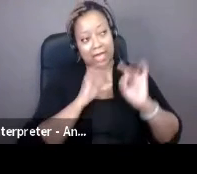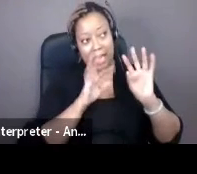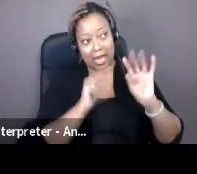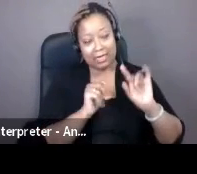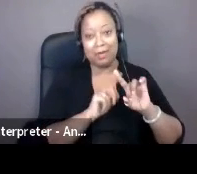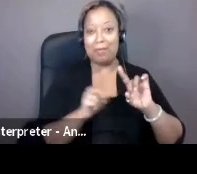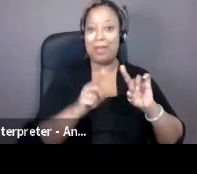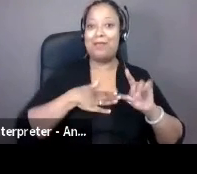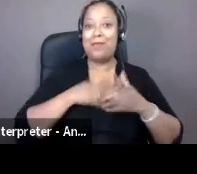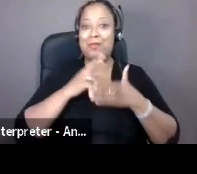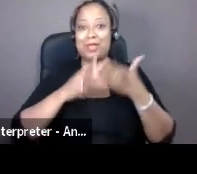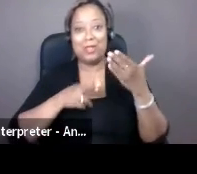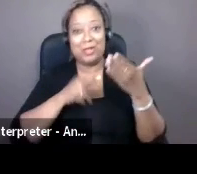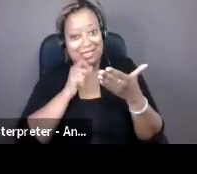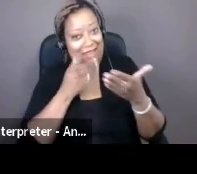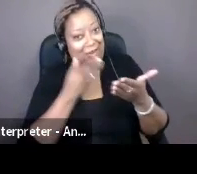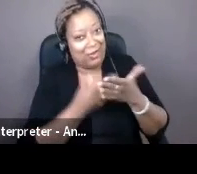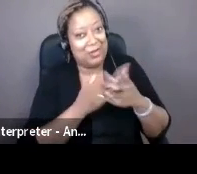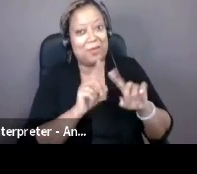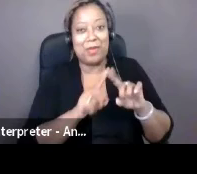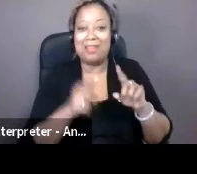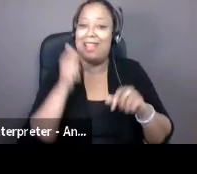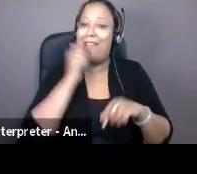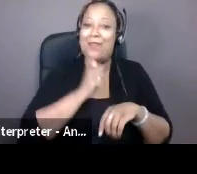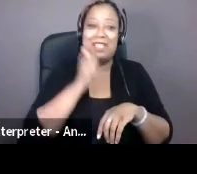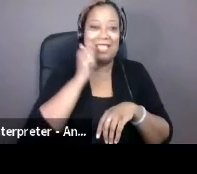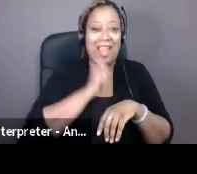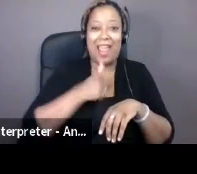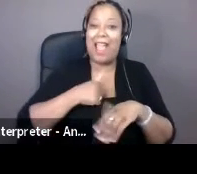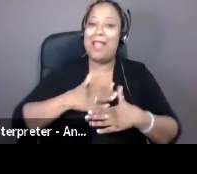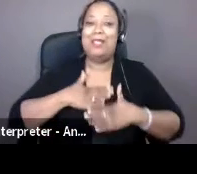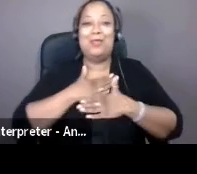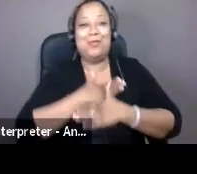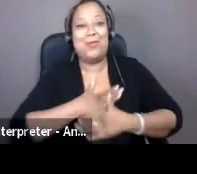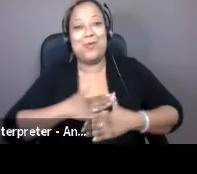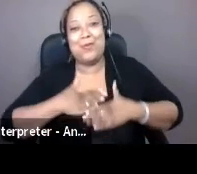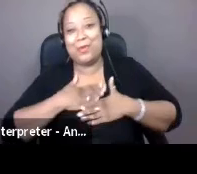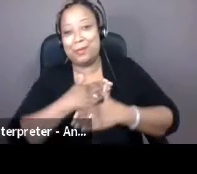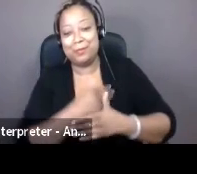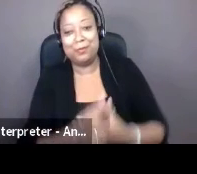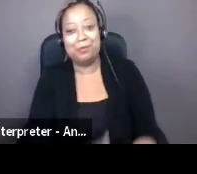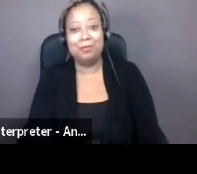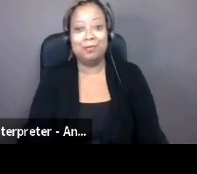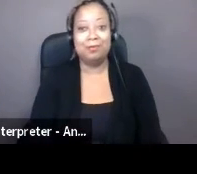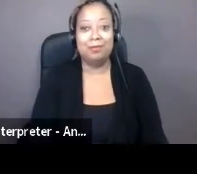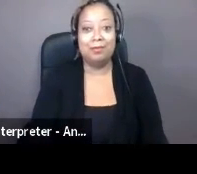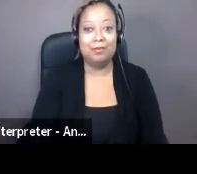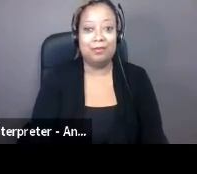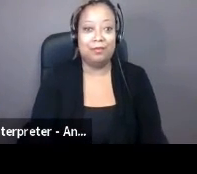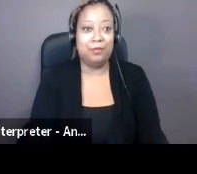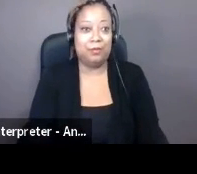my result, it's not good. But every day I enjoy like crazy.